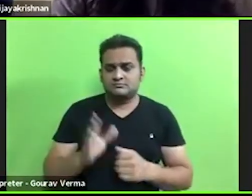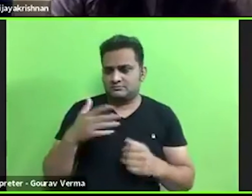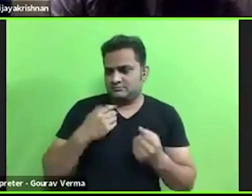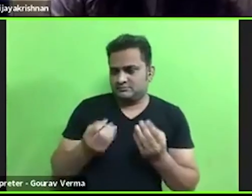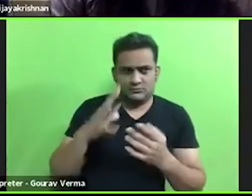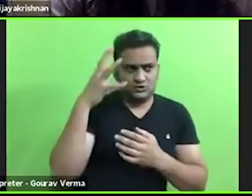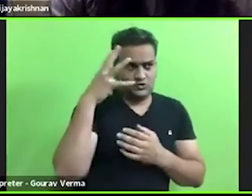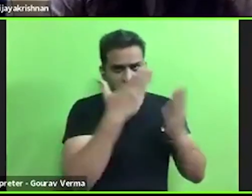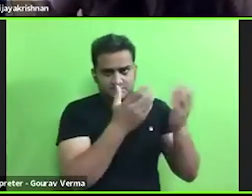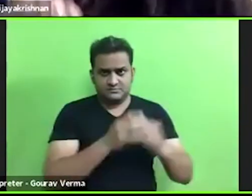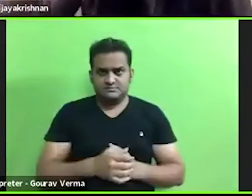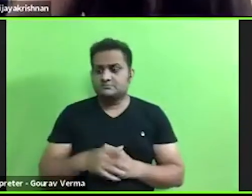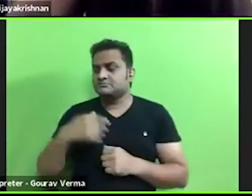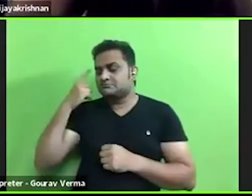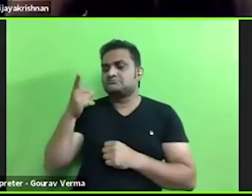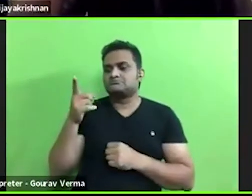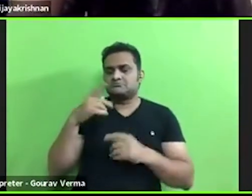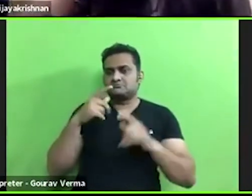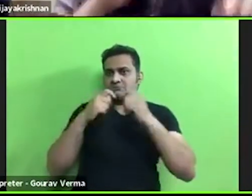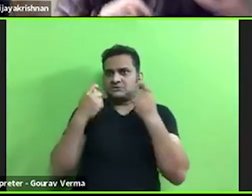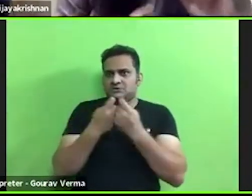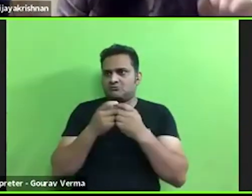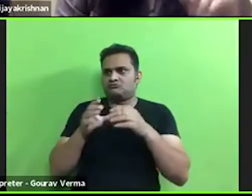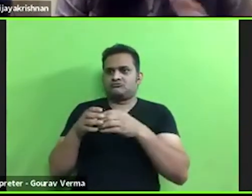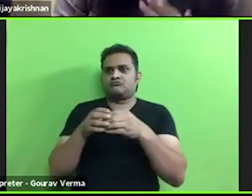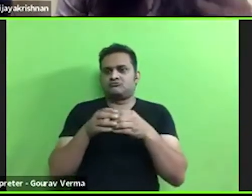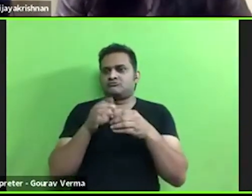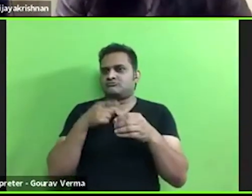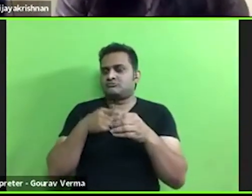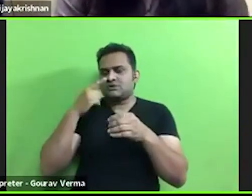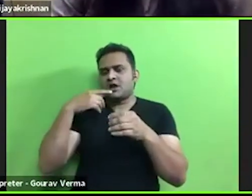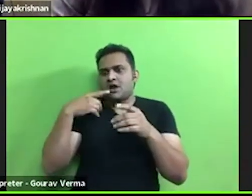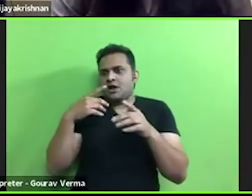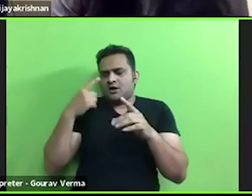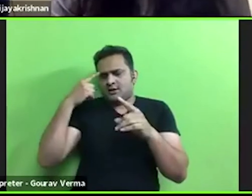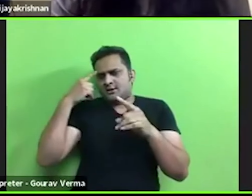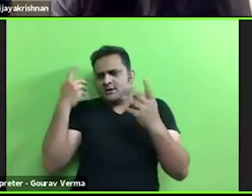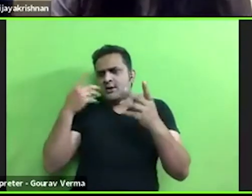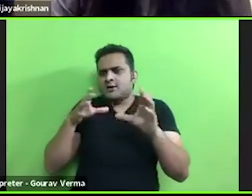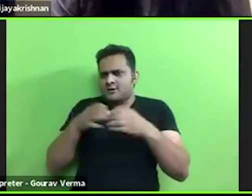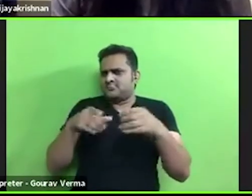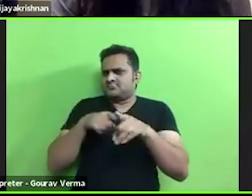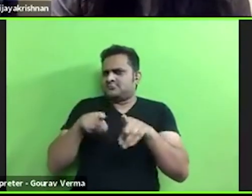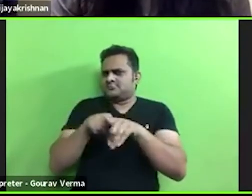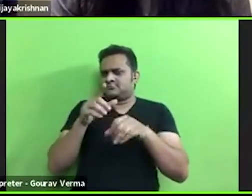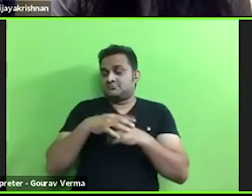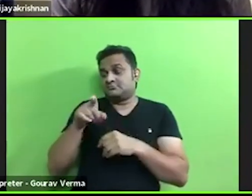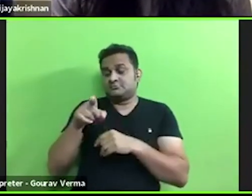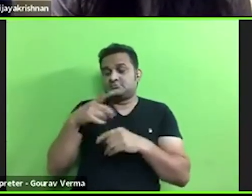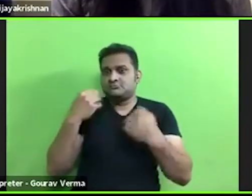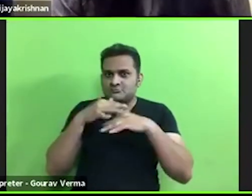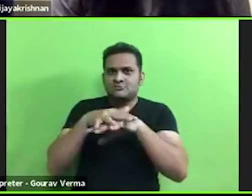Suraj. I think that's the theme of today's conversation. Yes, so one would be your closing statement here. That's the